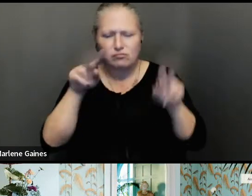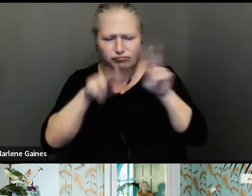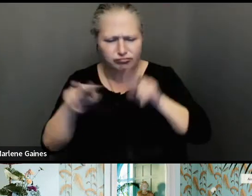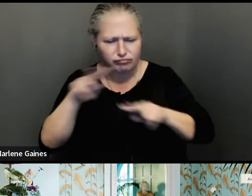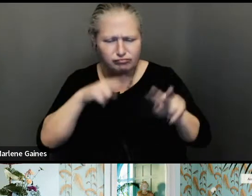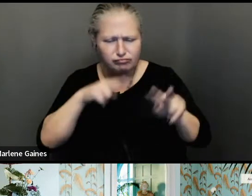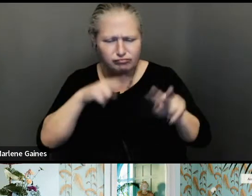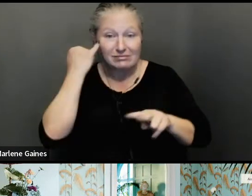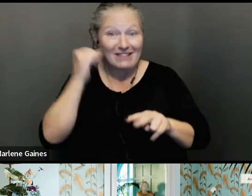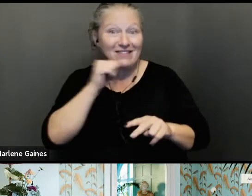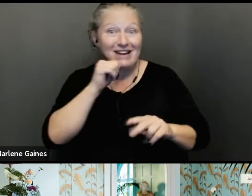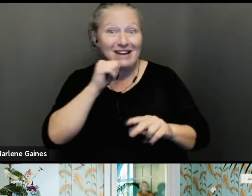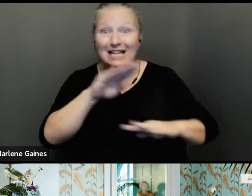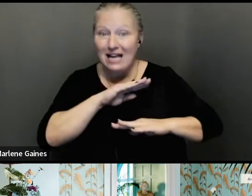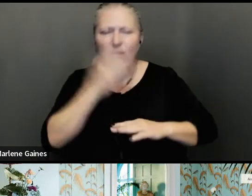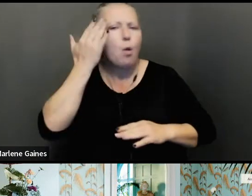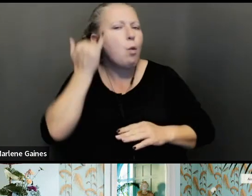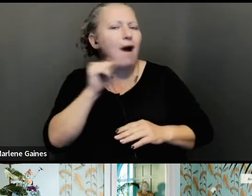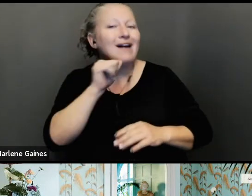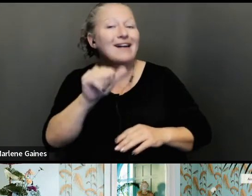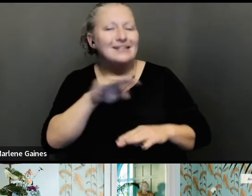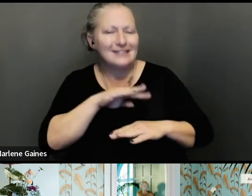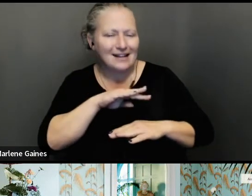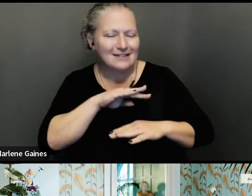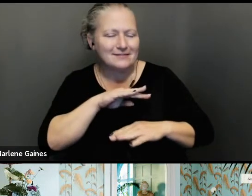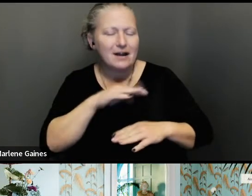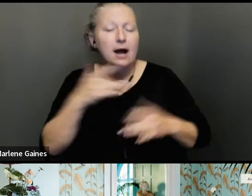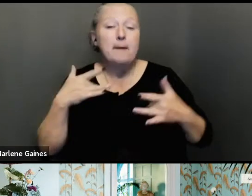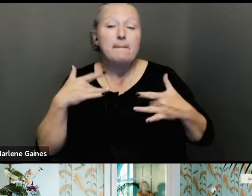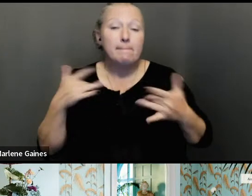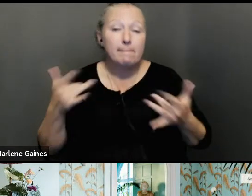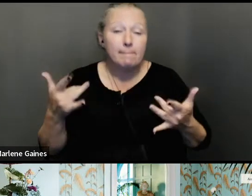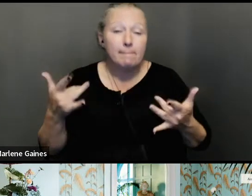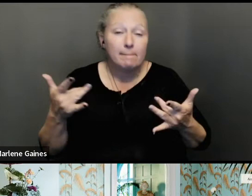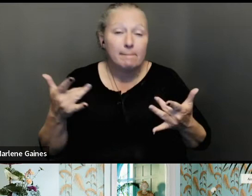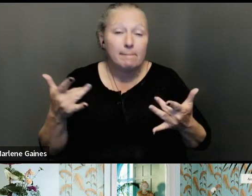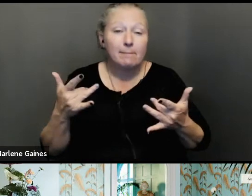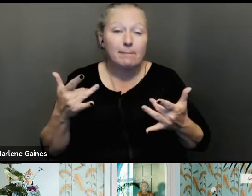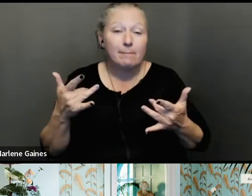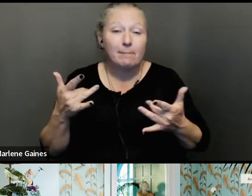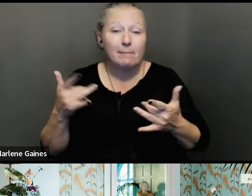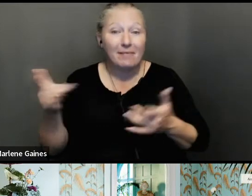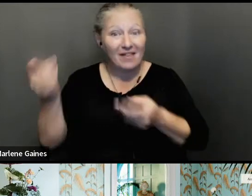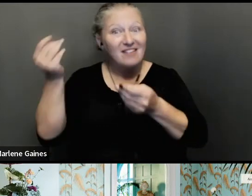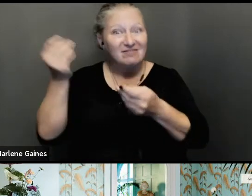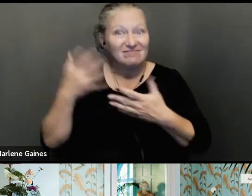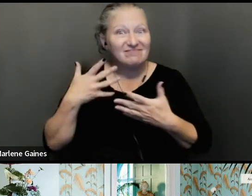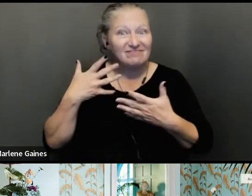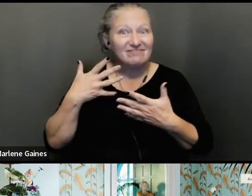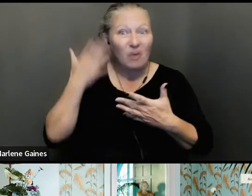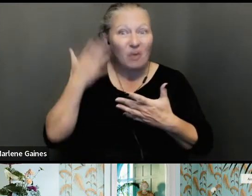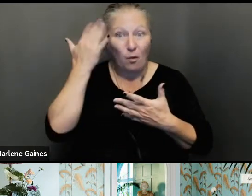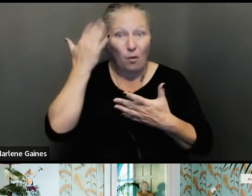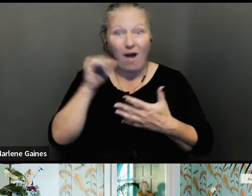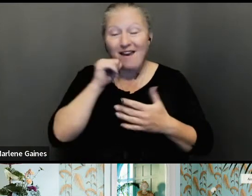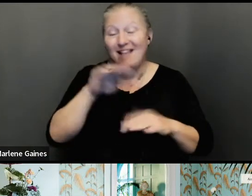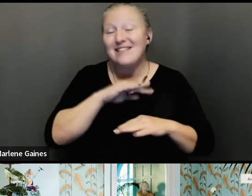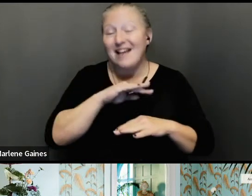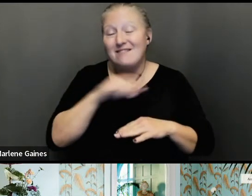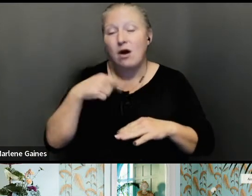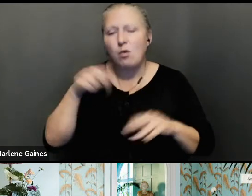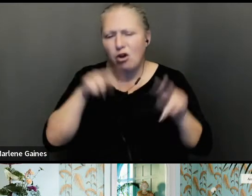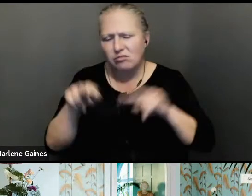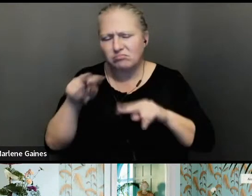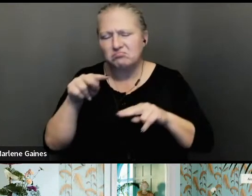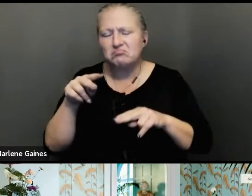not satisfied, why are they not satisfied? And usually teens like to tell us why they're not satisfied. So we look at that and we say,